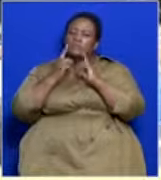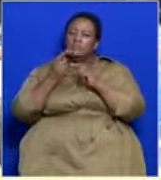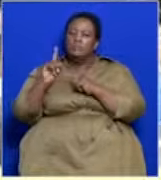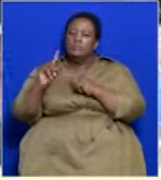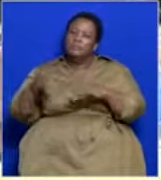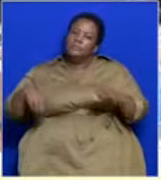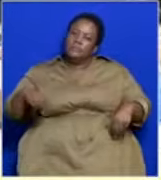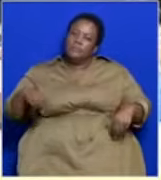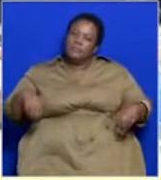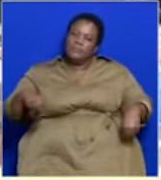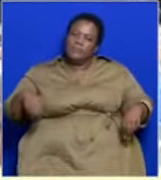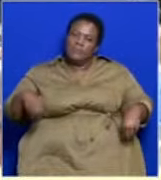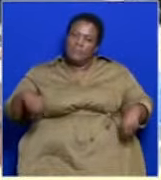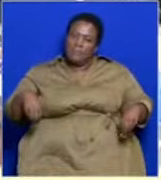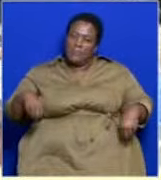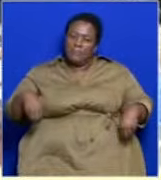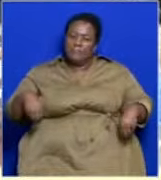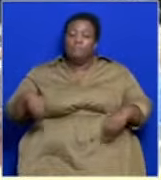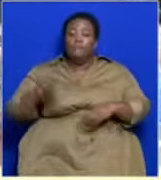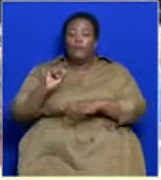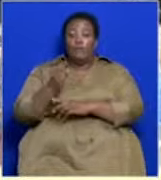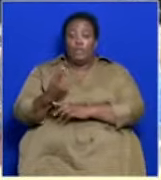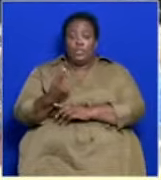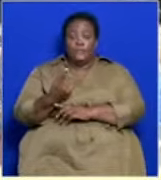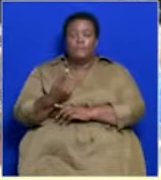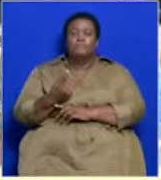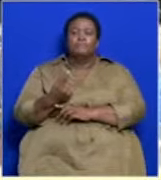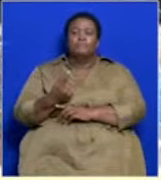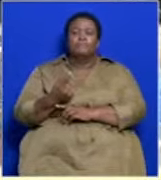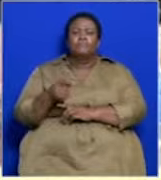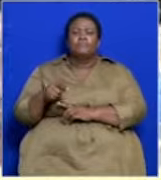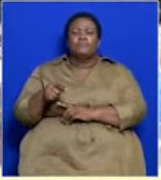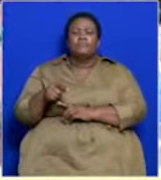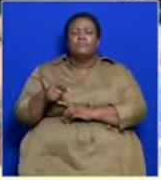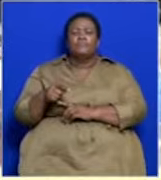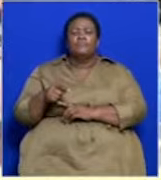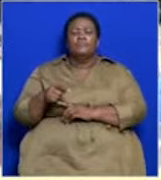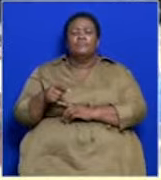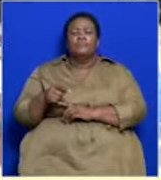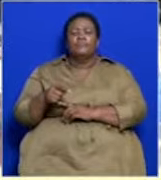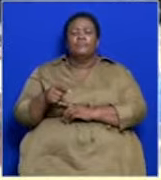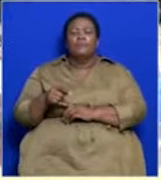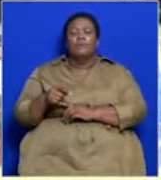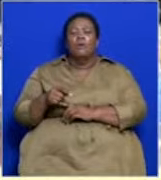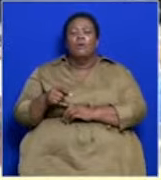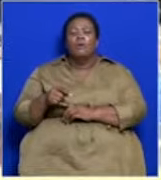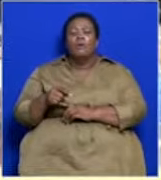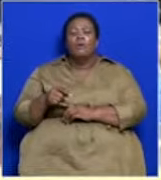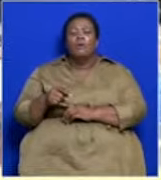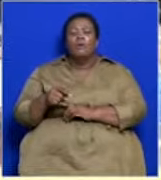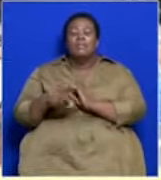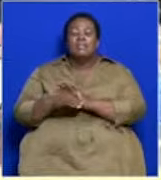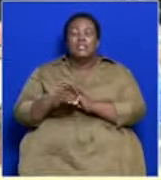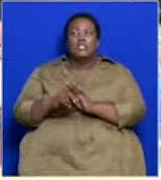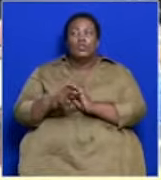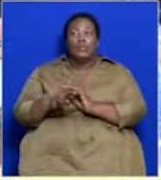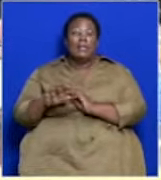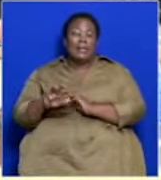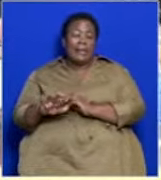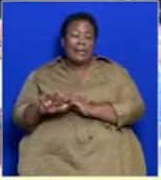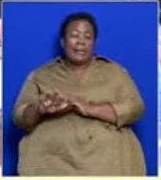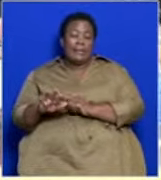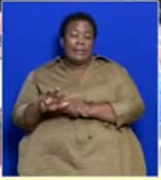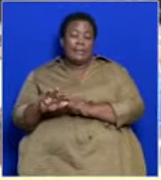Firstly, there's the obligation, I think in Section 29, in 29 rather actually, I'm getting my sections wrong. Section 29 creates an